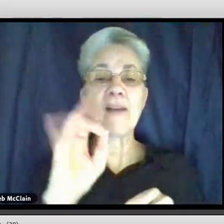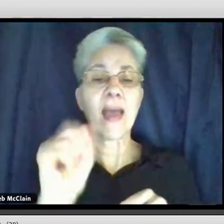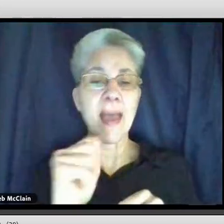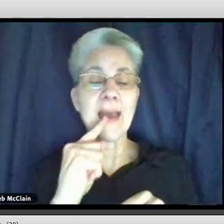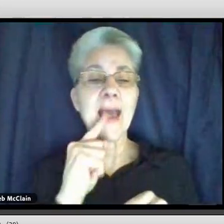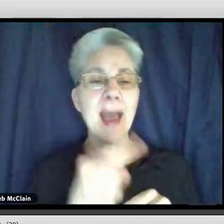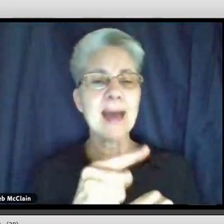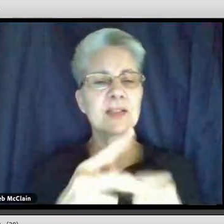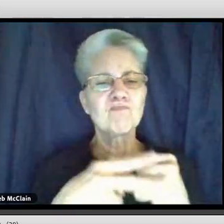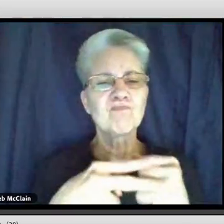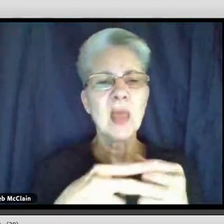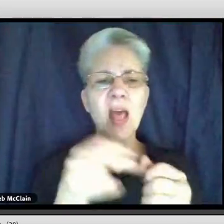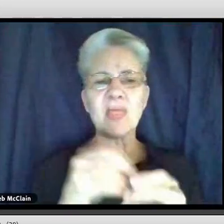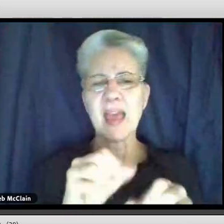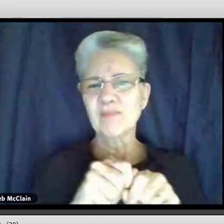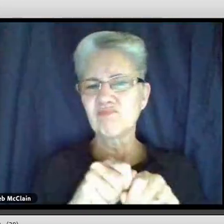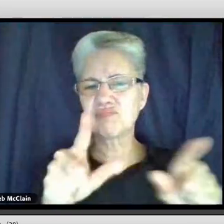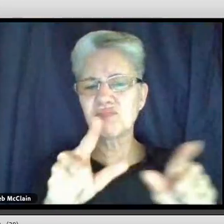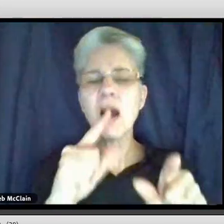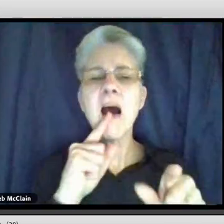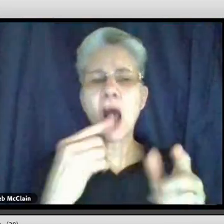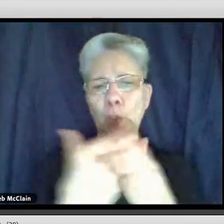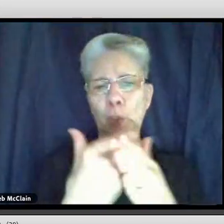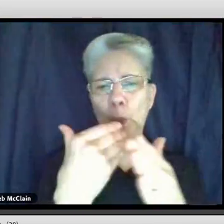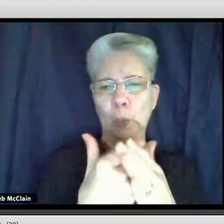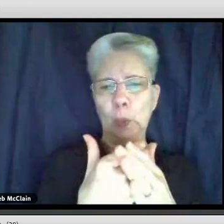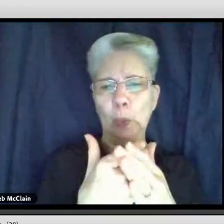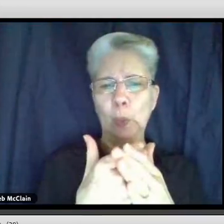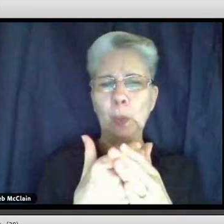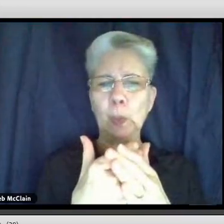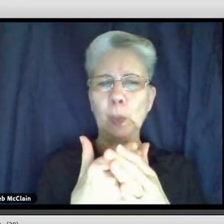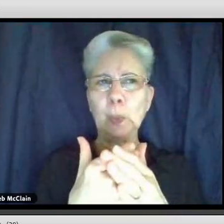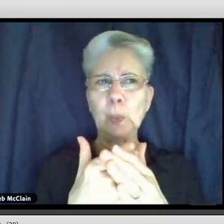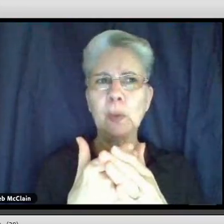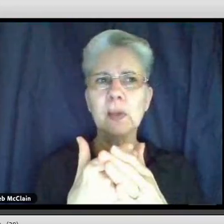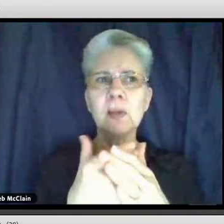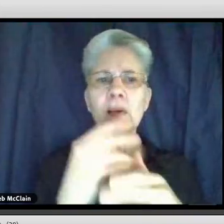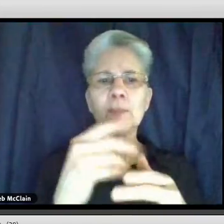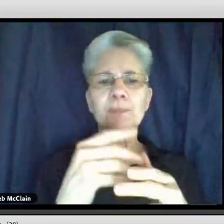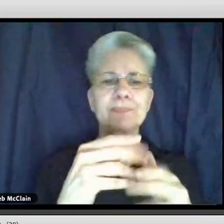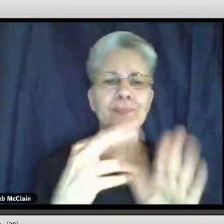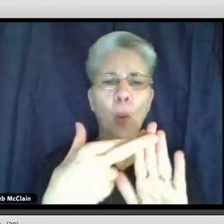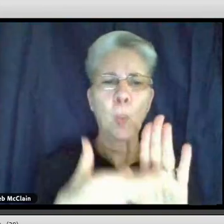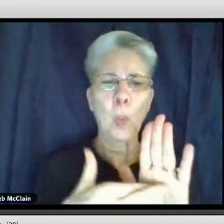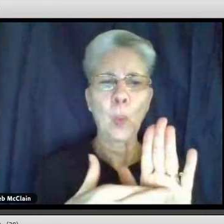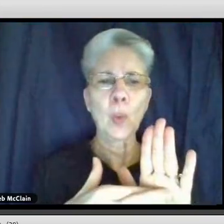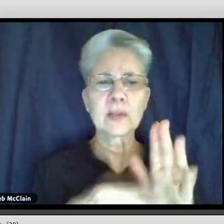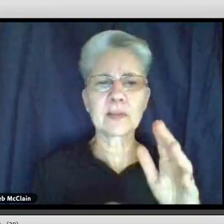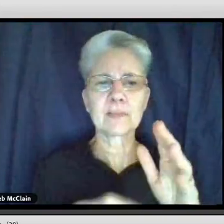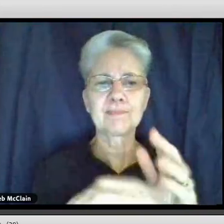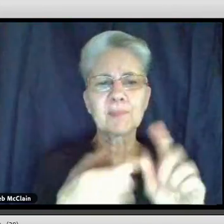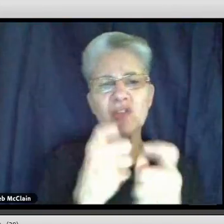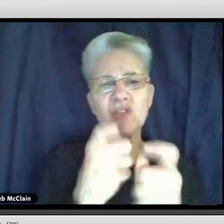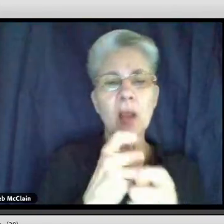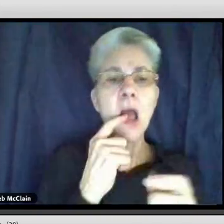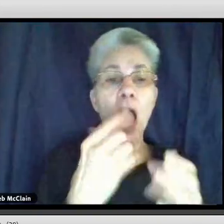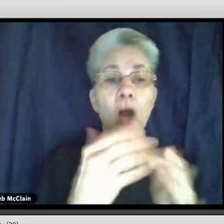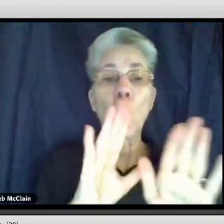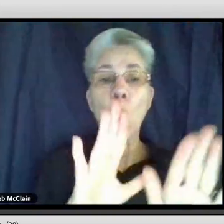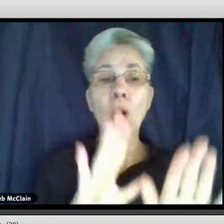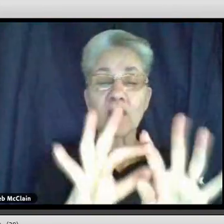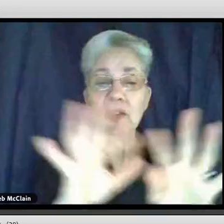of Preservation. They put out a fairly new version of it, I believe last year. That's a really great document to start